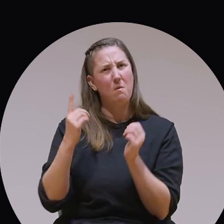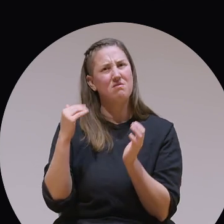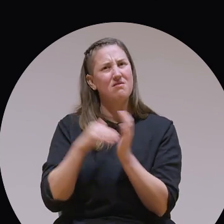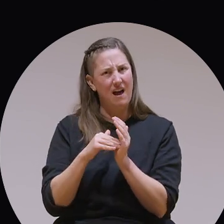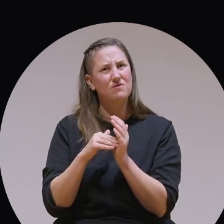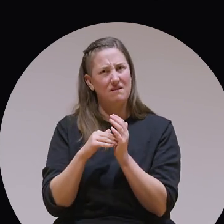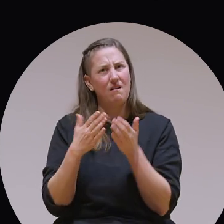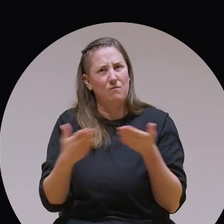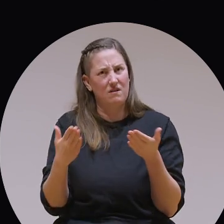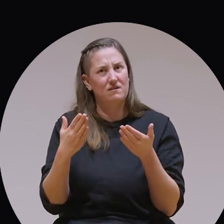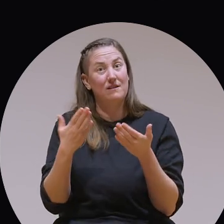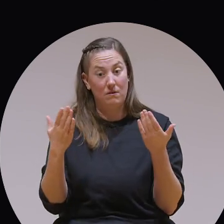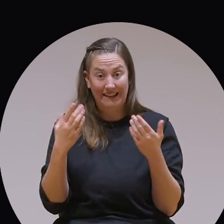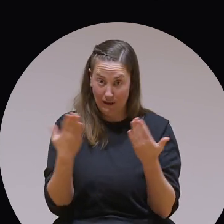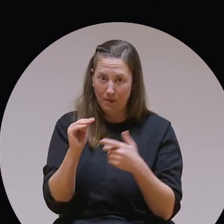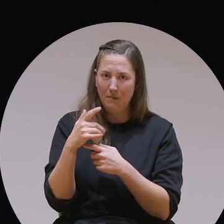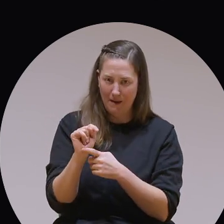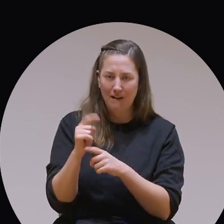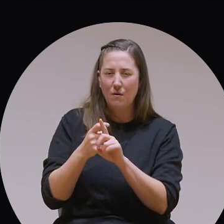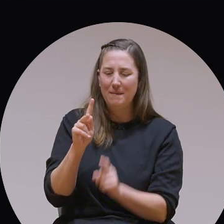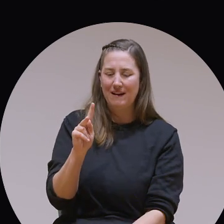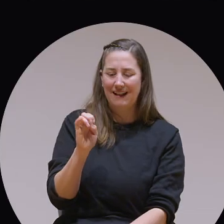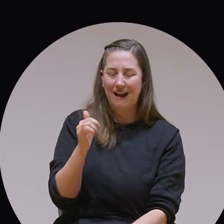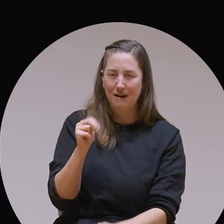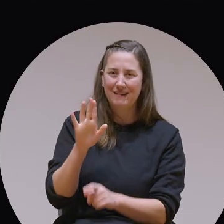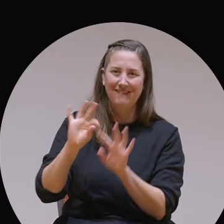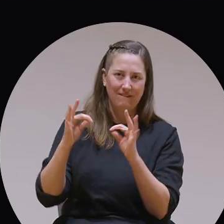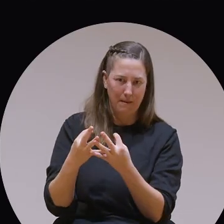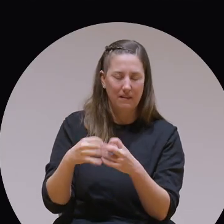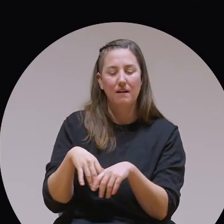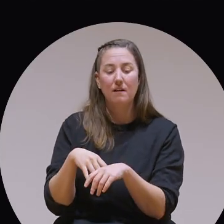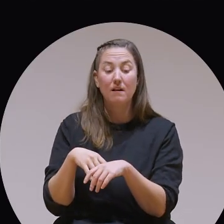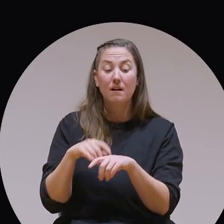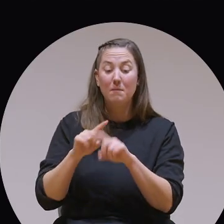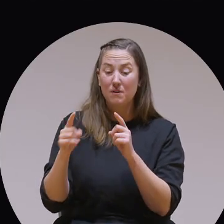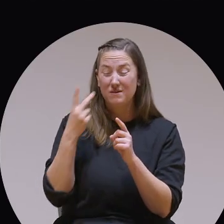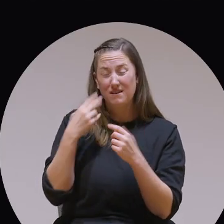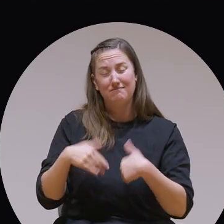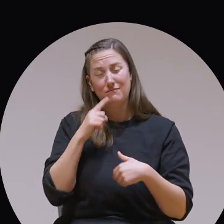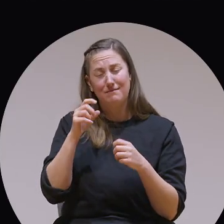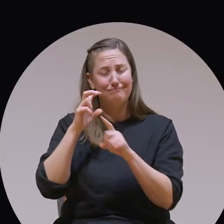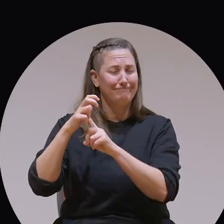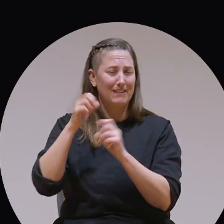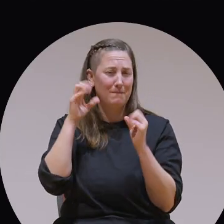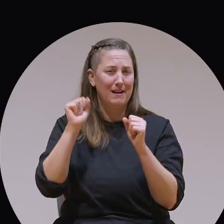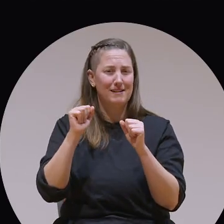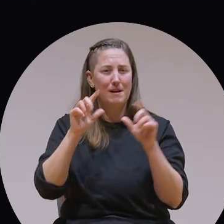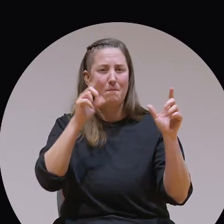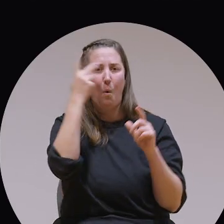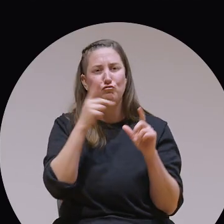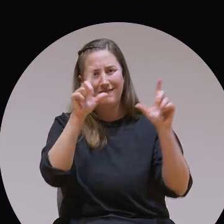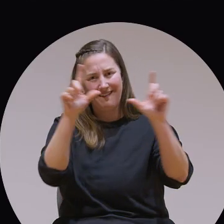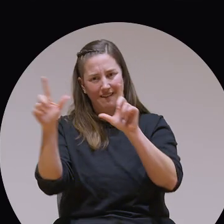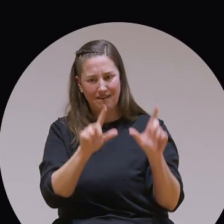Met's collection which came from Kalikian and from his family, including this series of amazing portraits of the dealer by